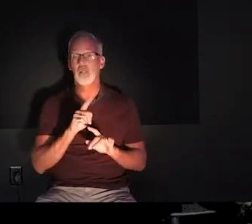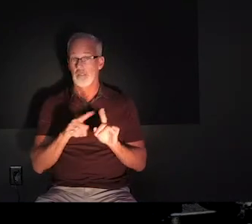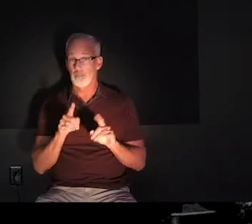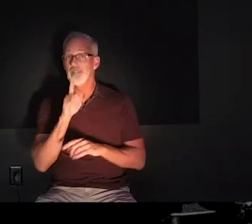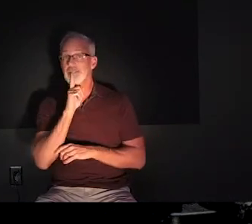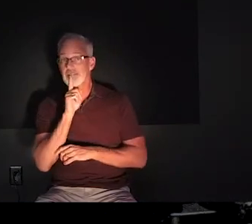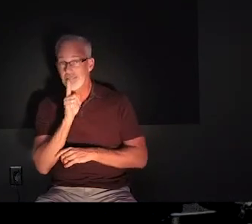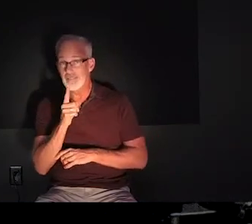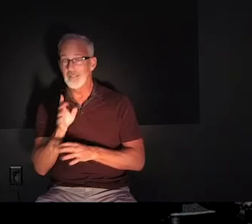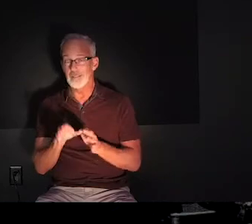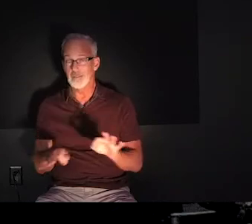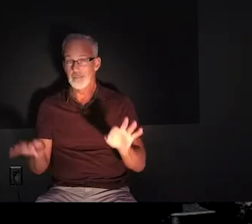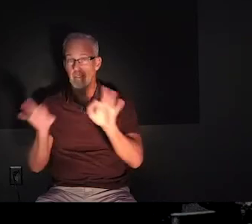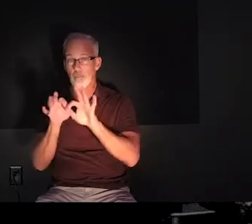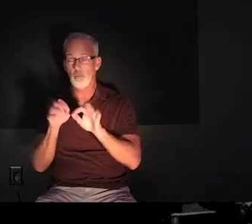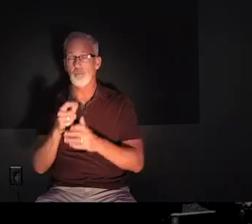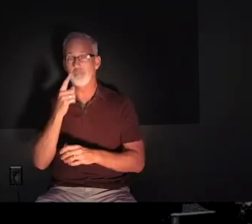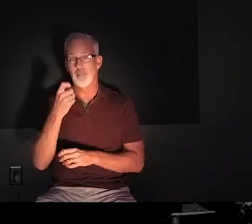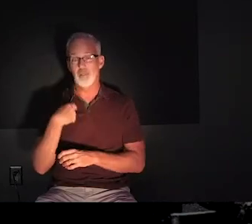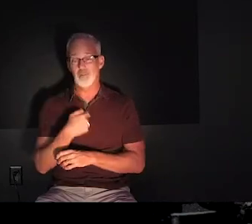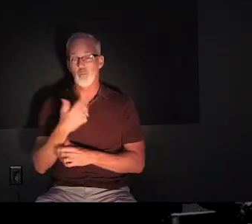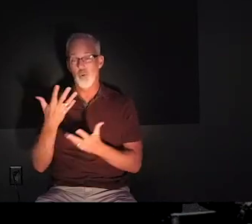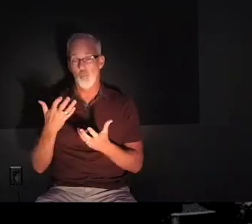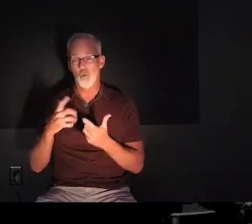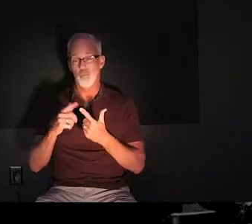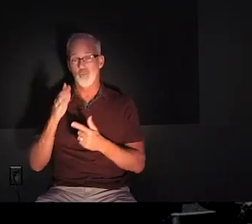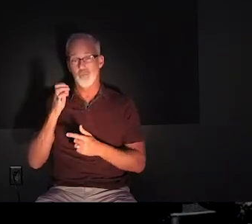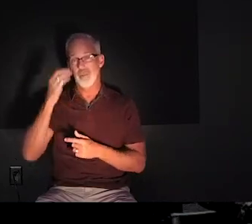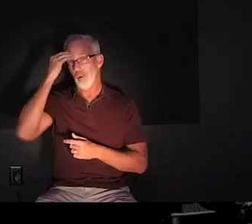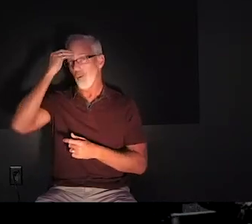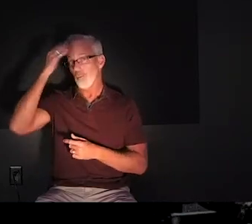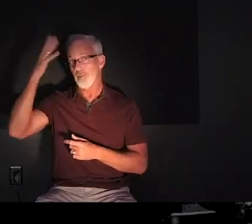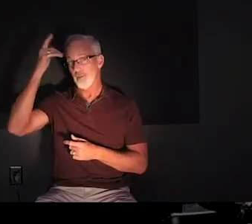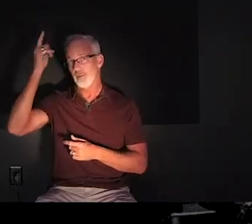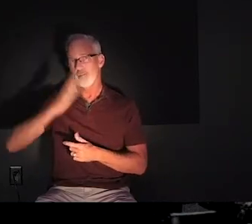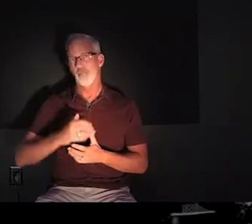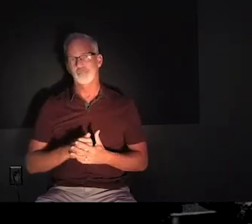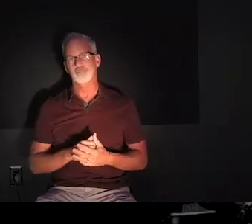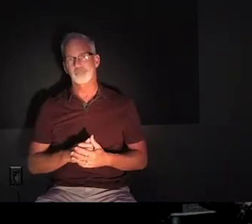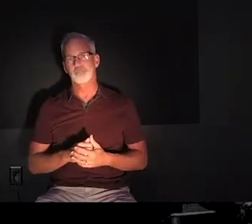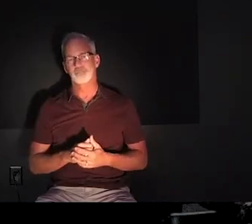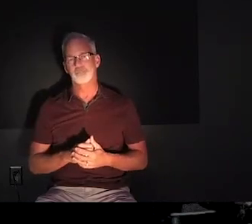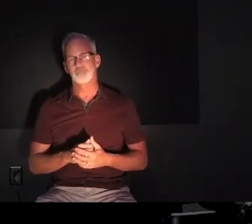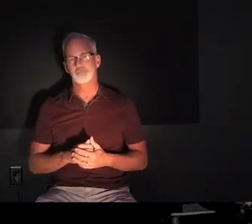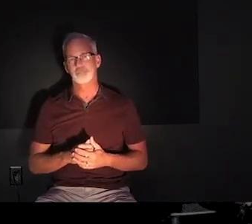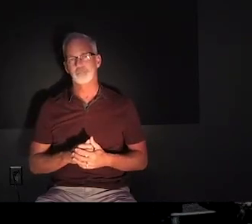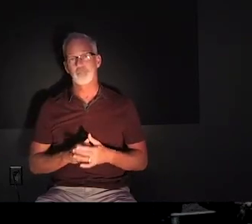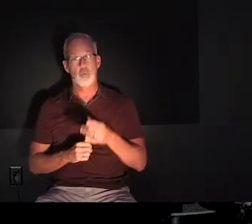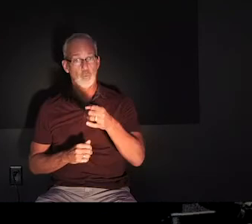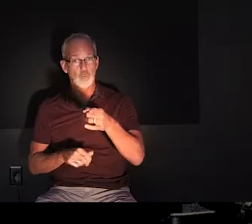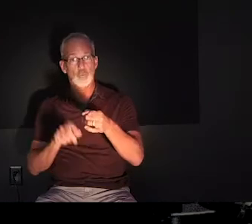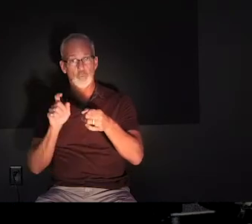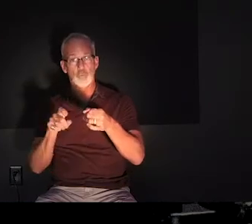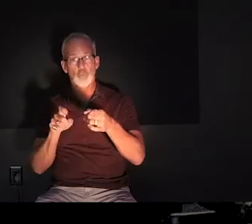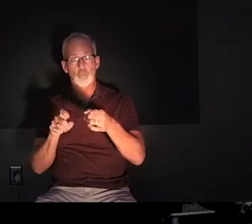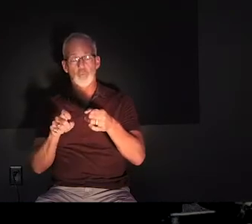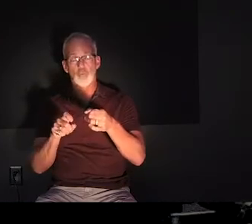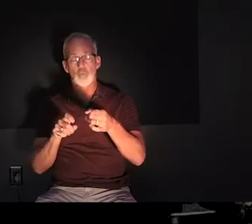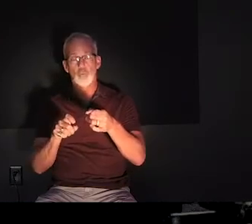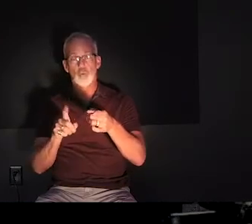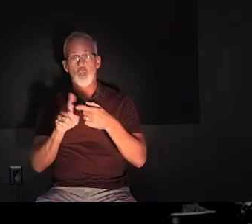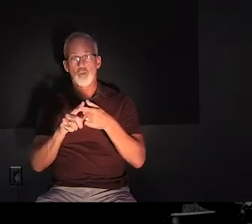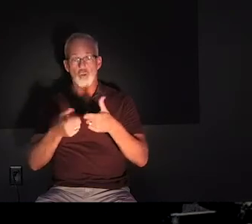because it matters to be obedient to God. What I want you to do, I want you